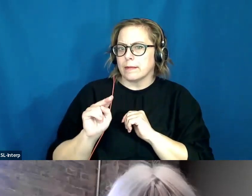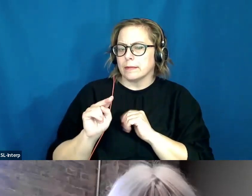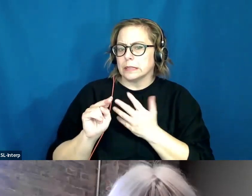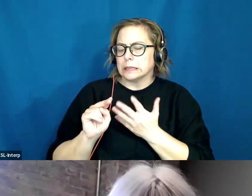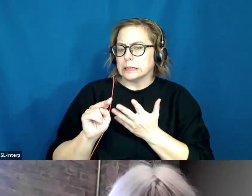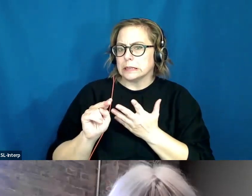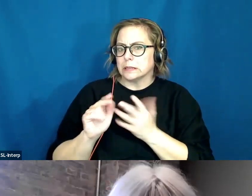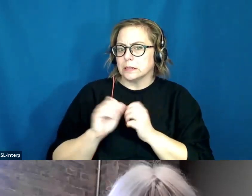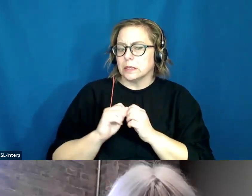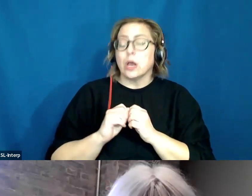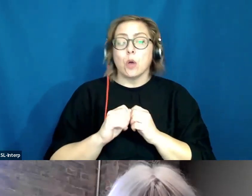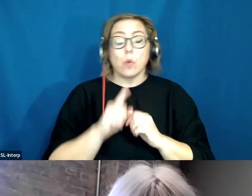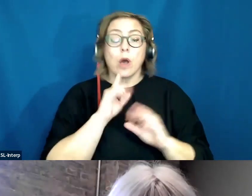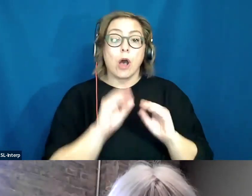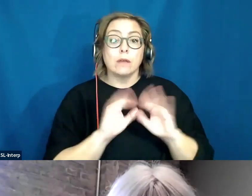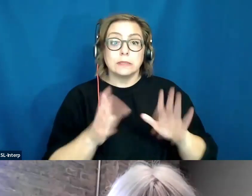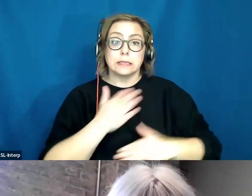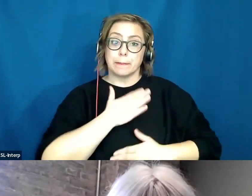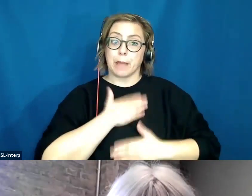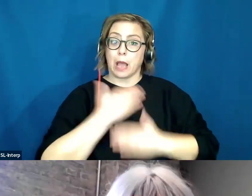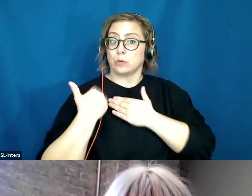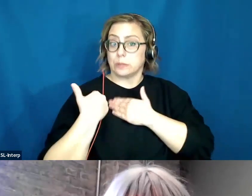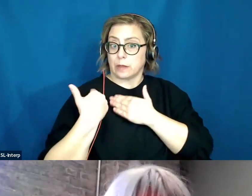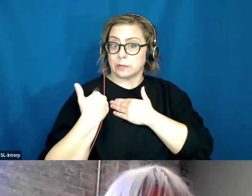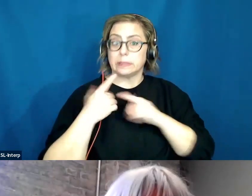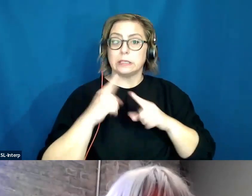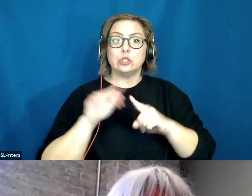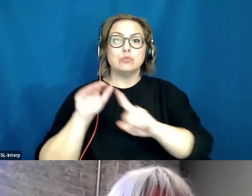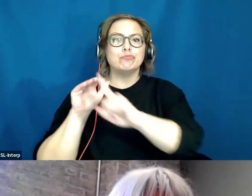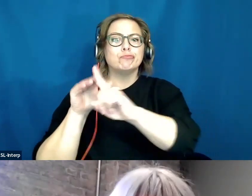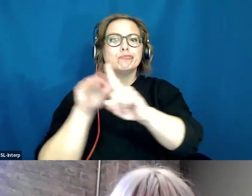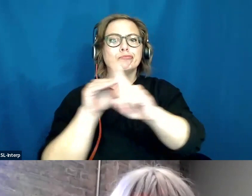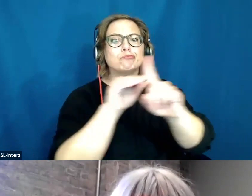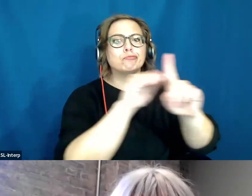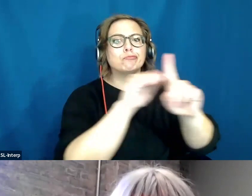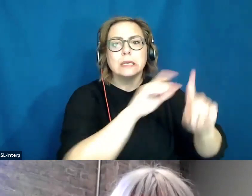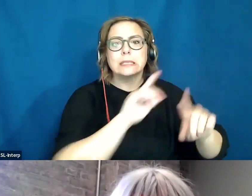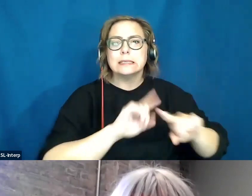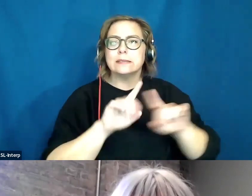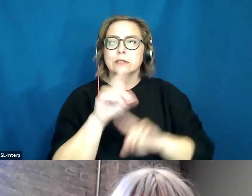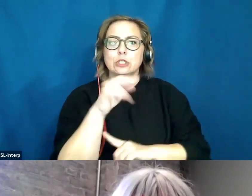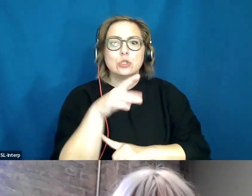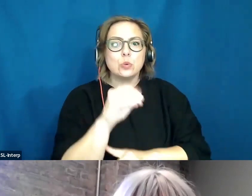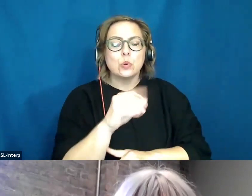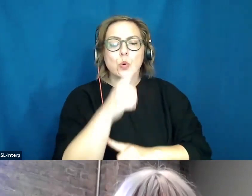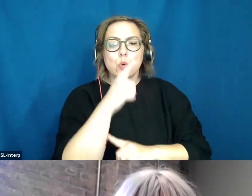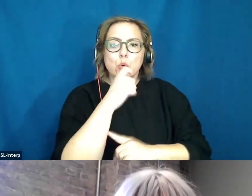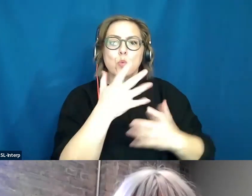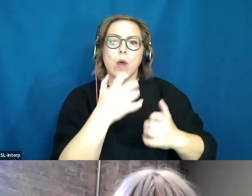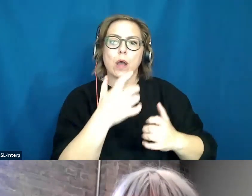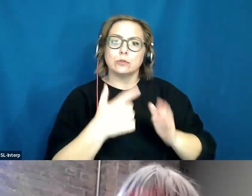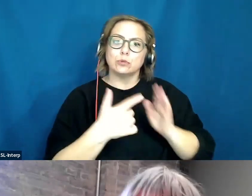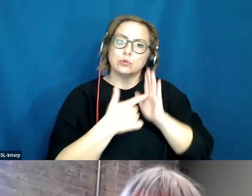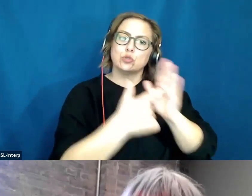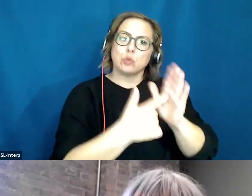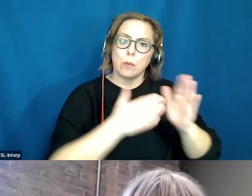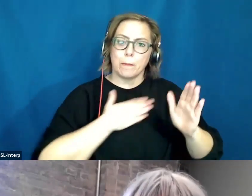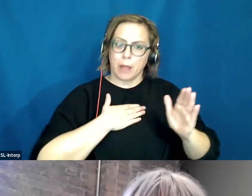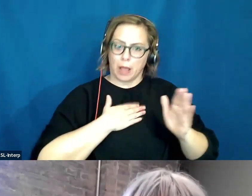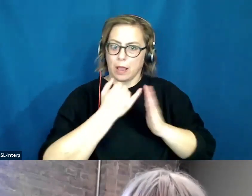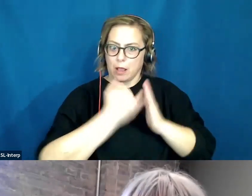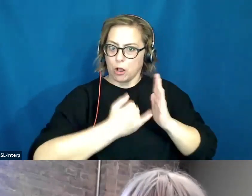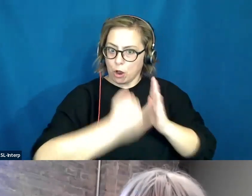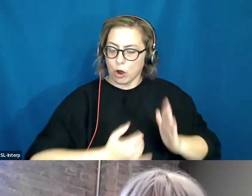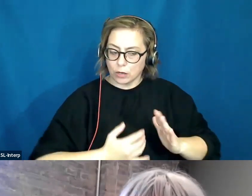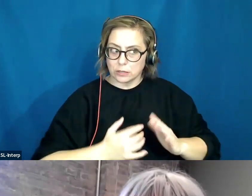it's obviously my responsibility to go and talk to like studios, see who will take me. I obviously should do that